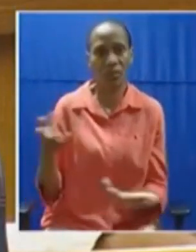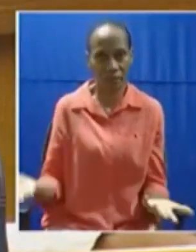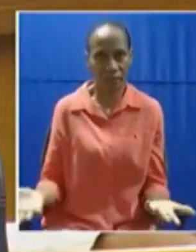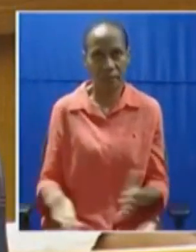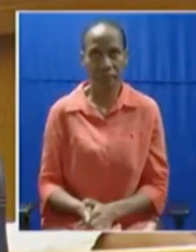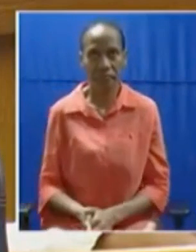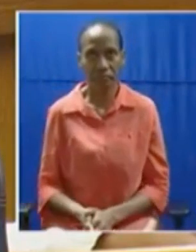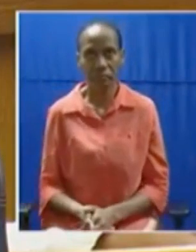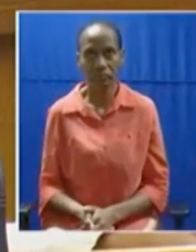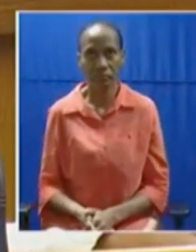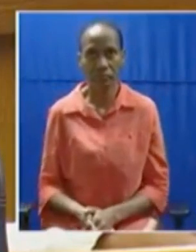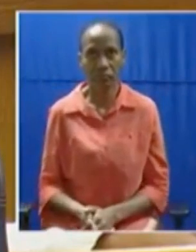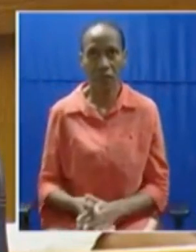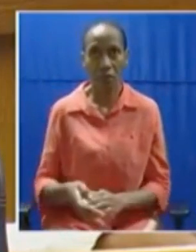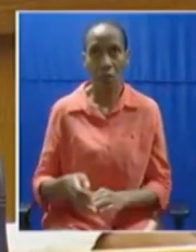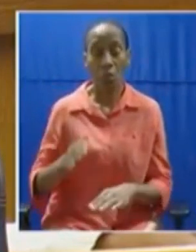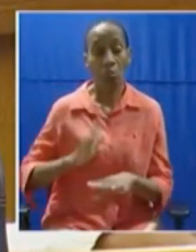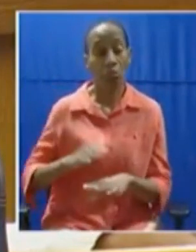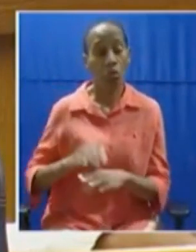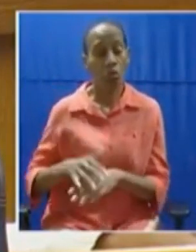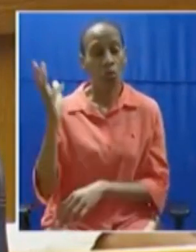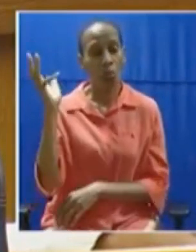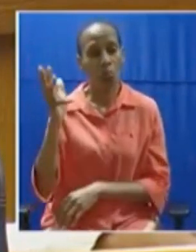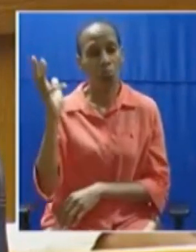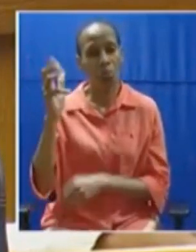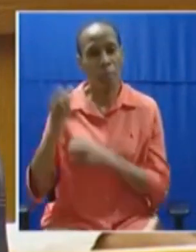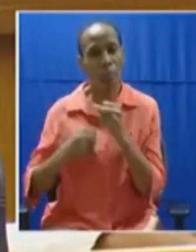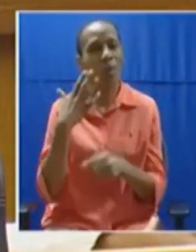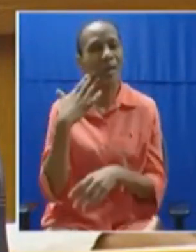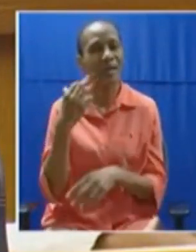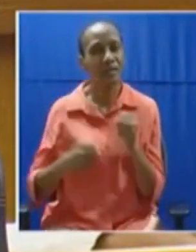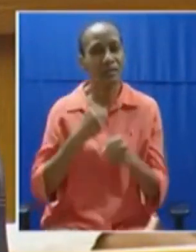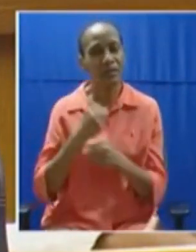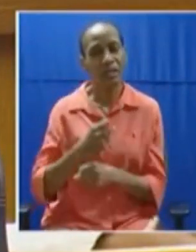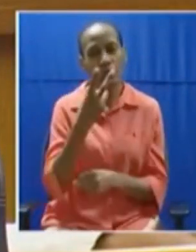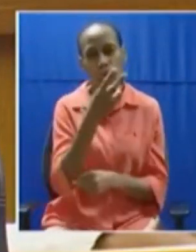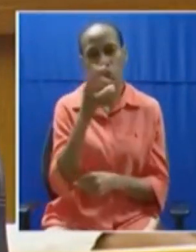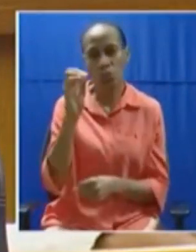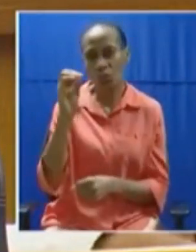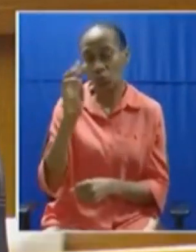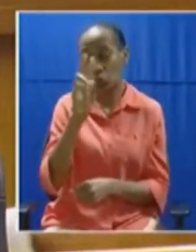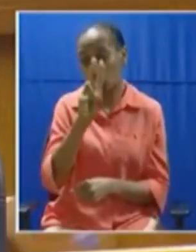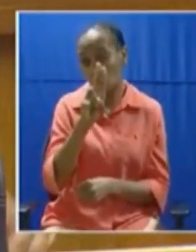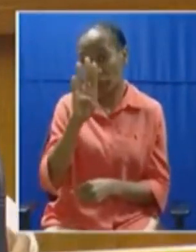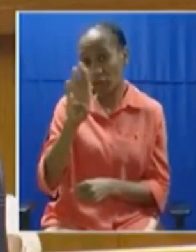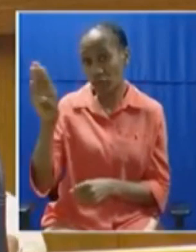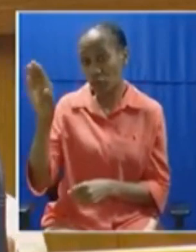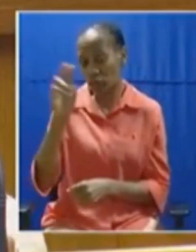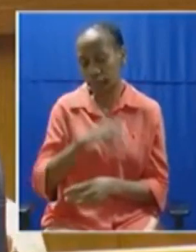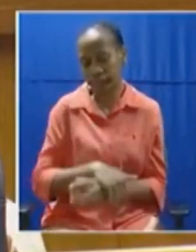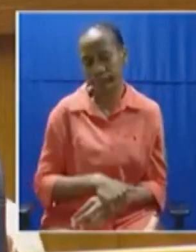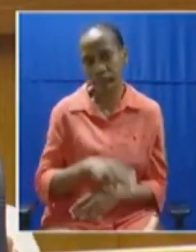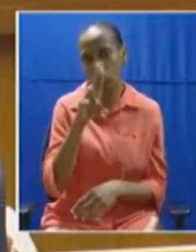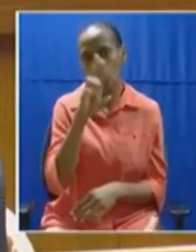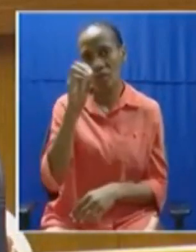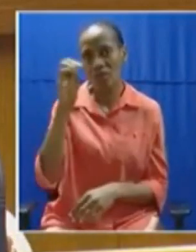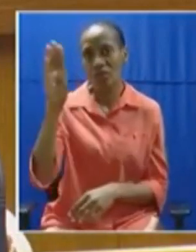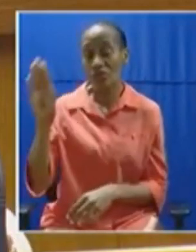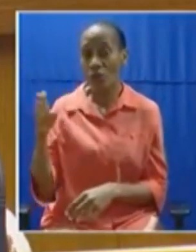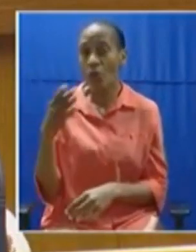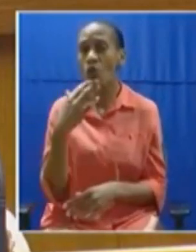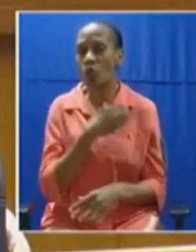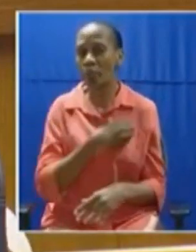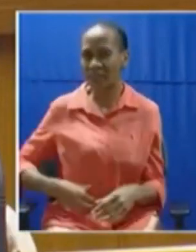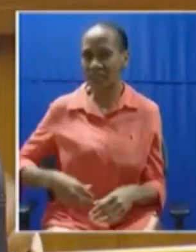The most profound speech was made in 2004 by then President Thabo Mbeki,